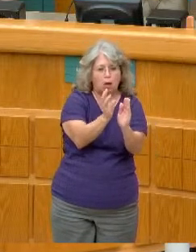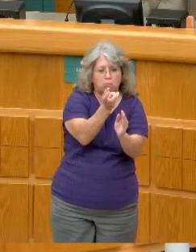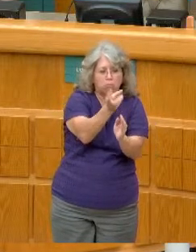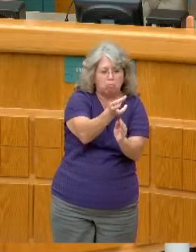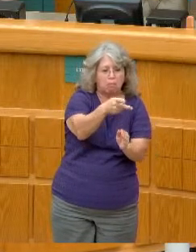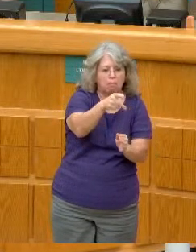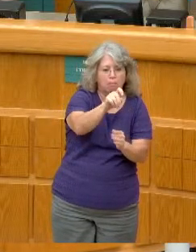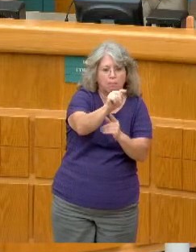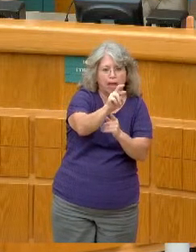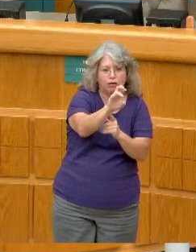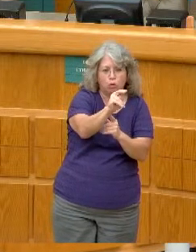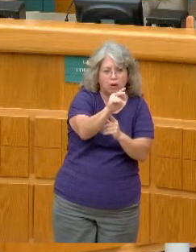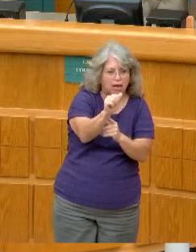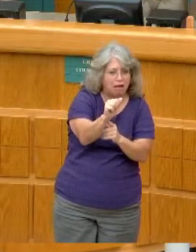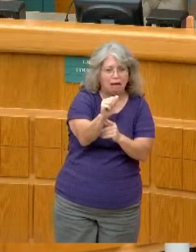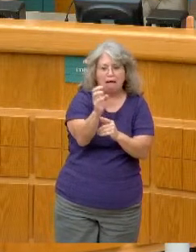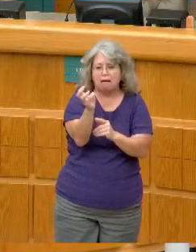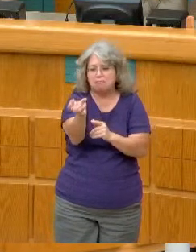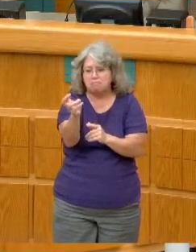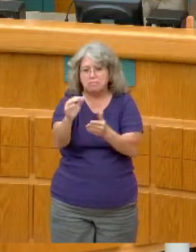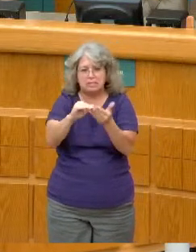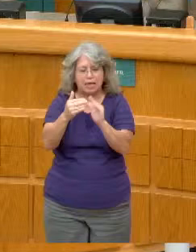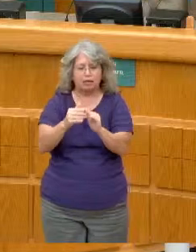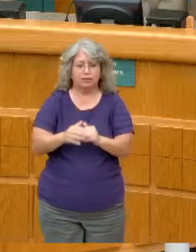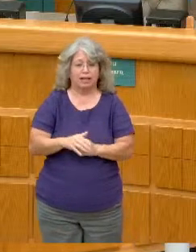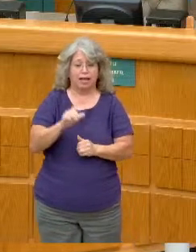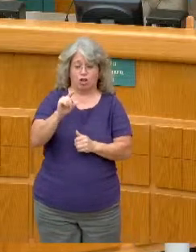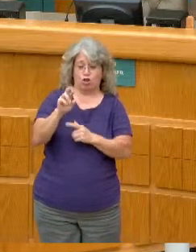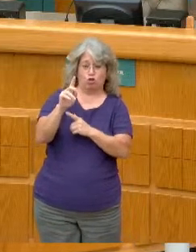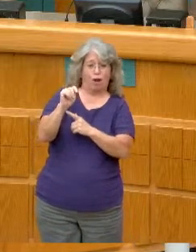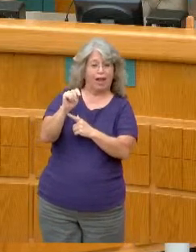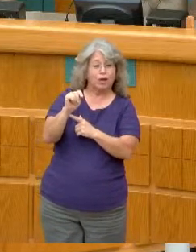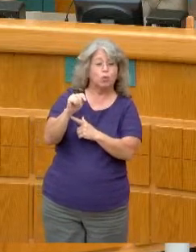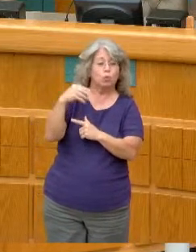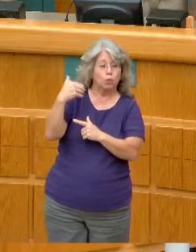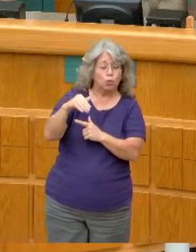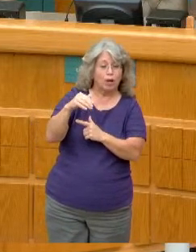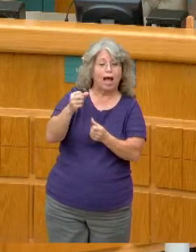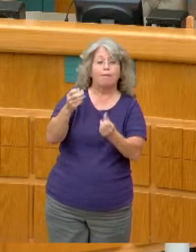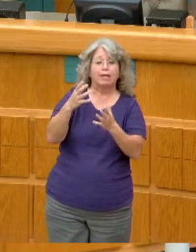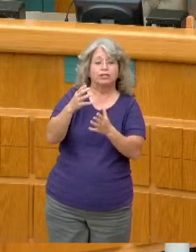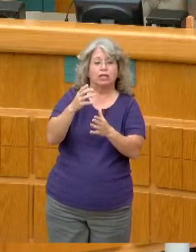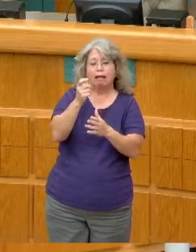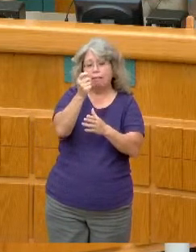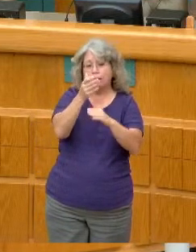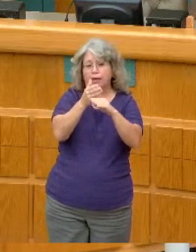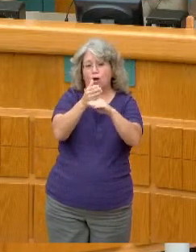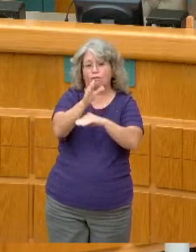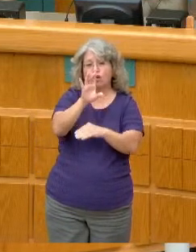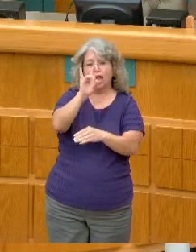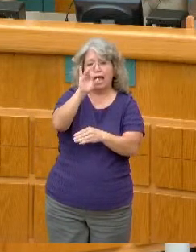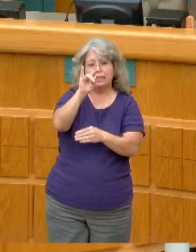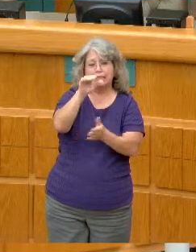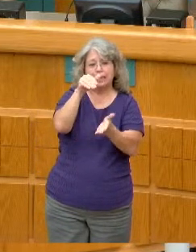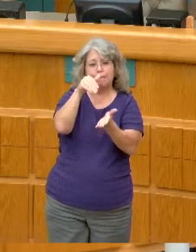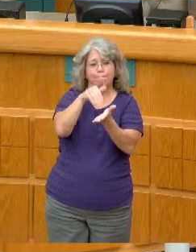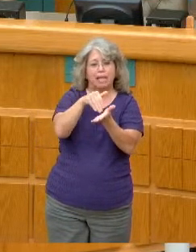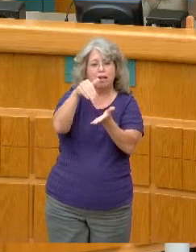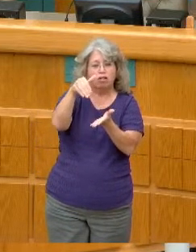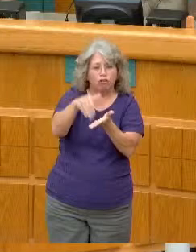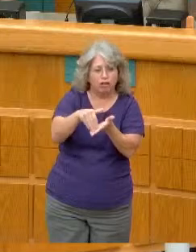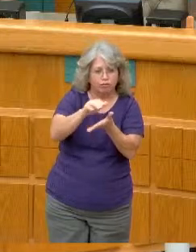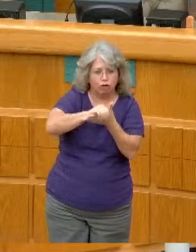County. And that means whether you live in the big city of Corpus Christi or the little town of Petronila, all of us in the middle.